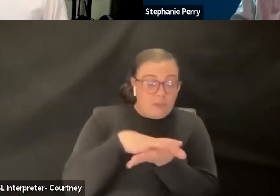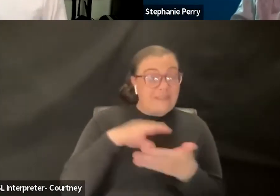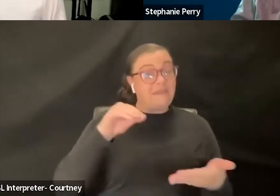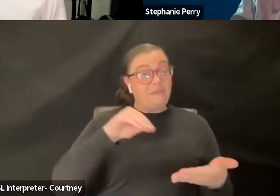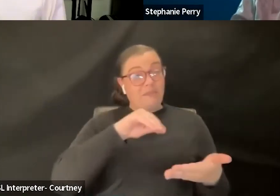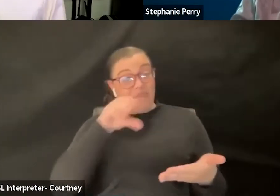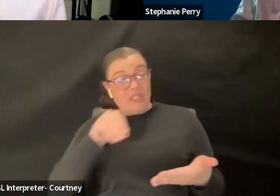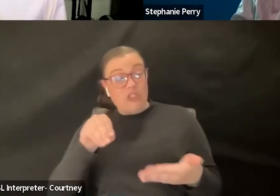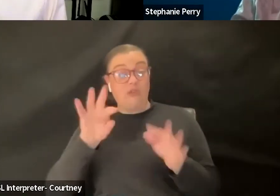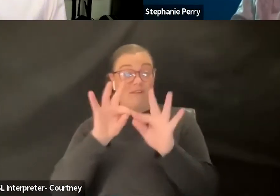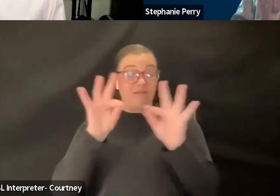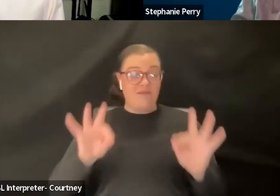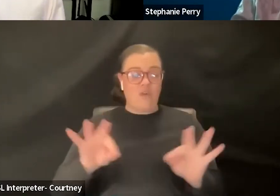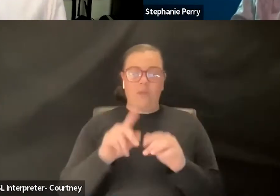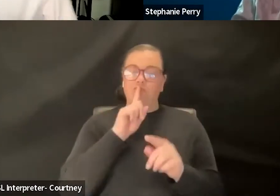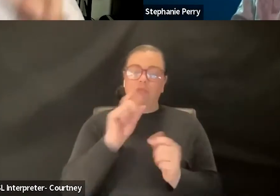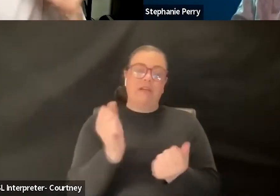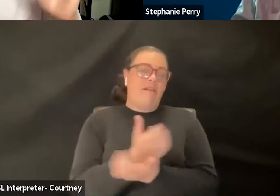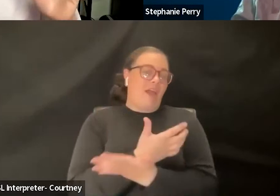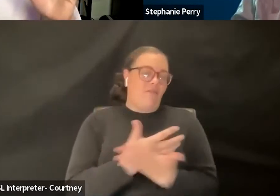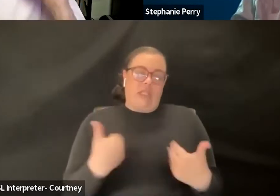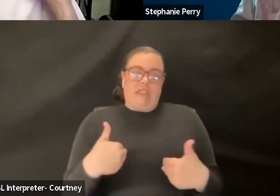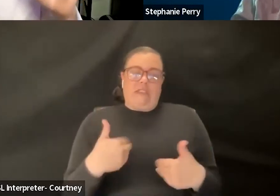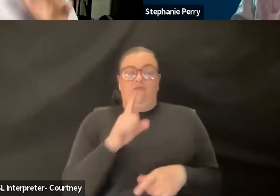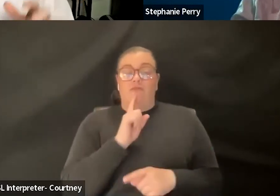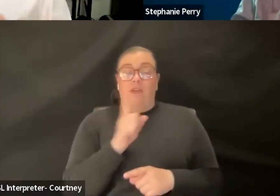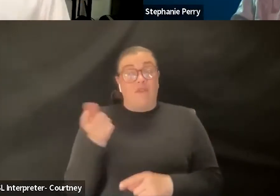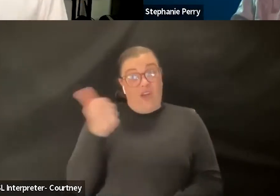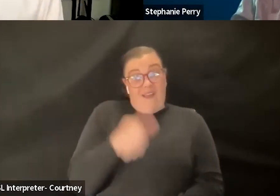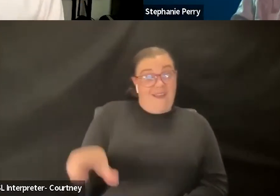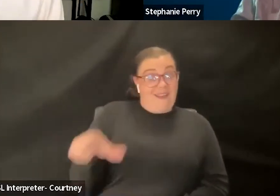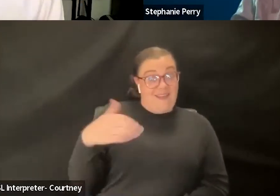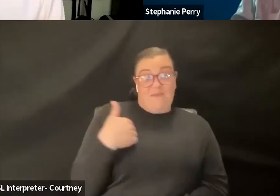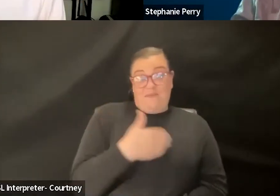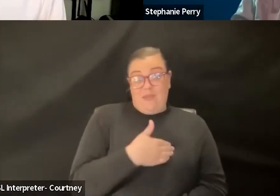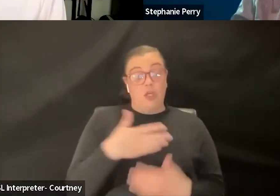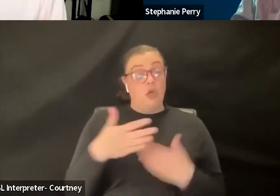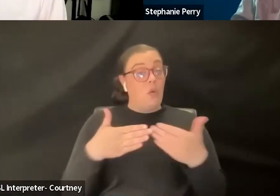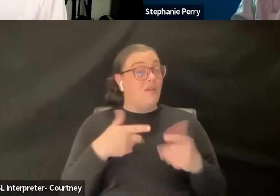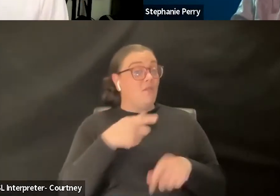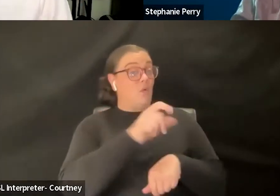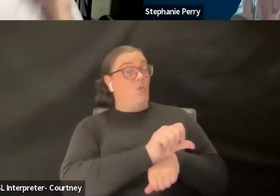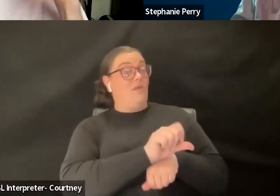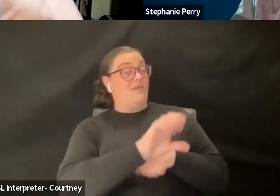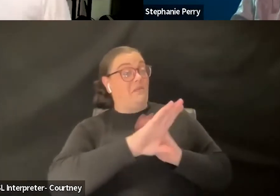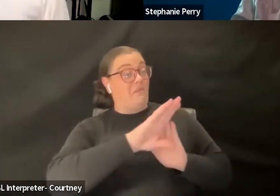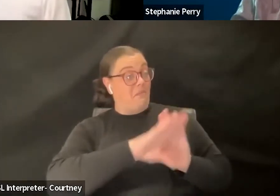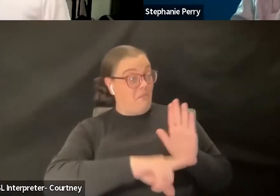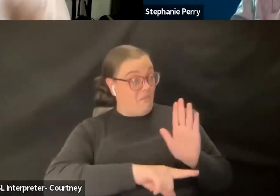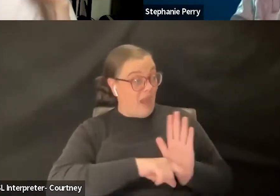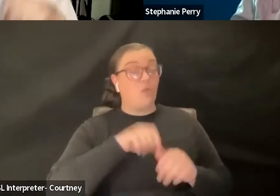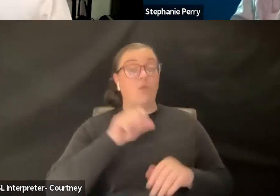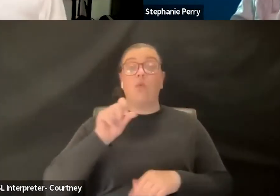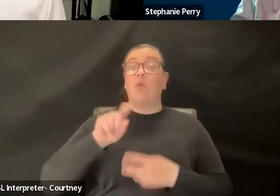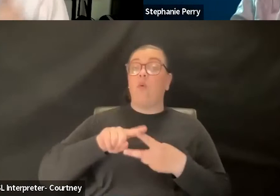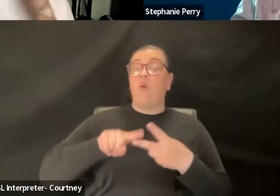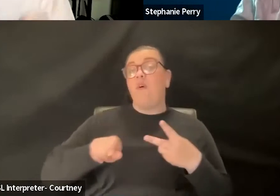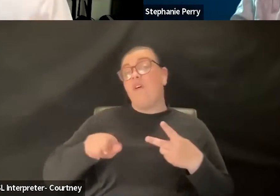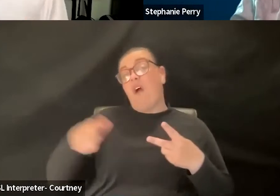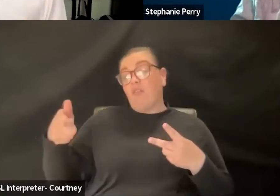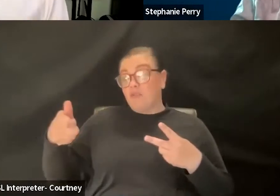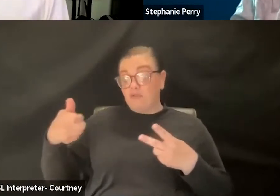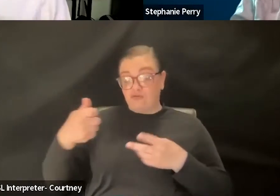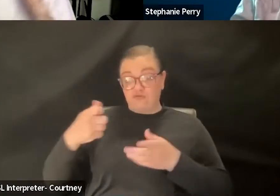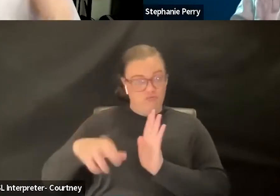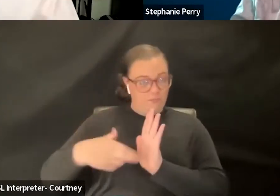the forms. It really is for any member, whether you're working as a background performer or otherwise, keep track of the paperwork,